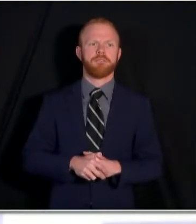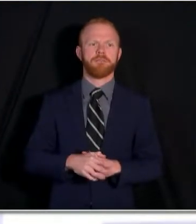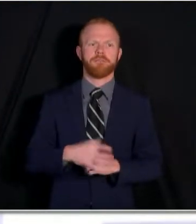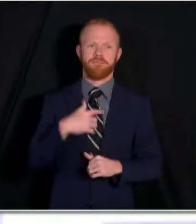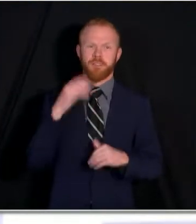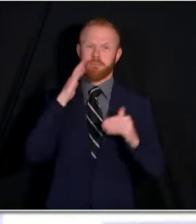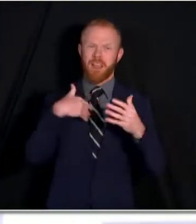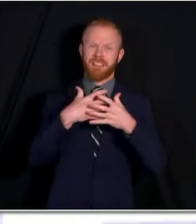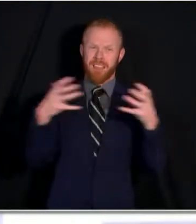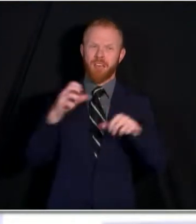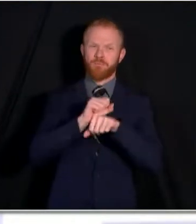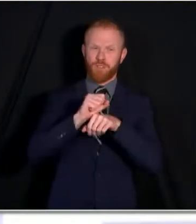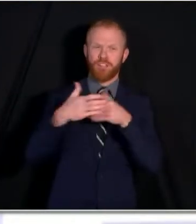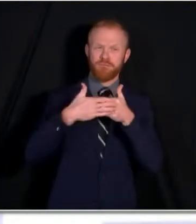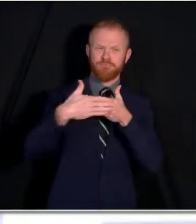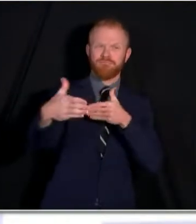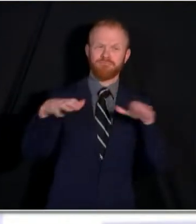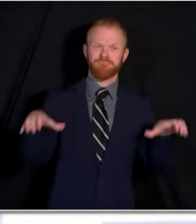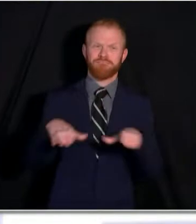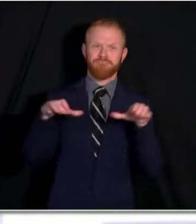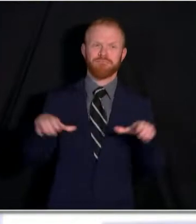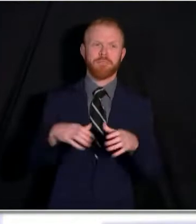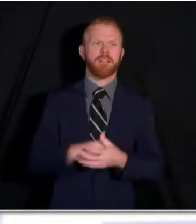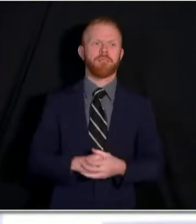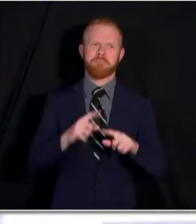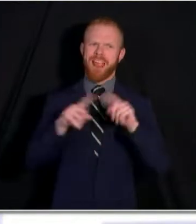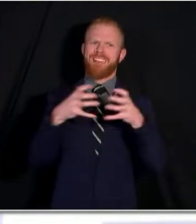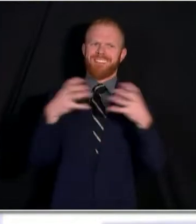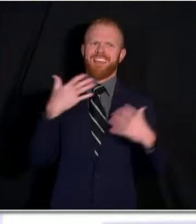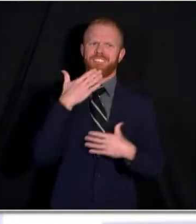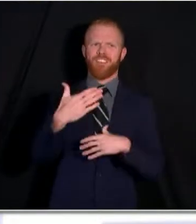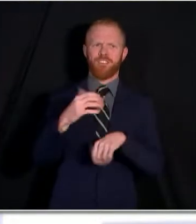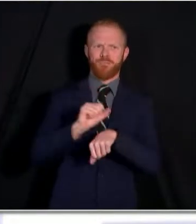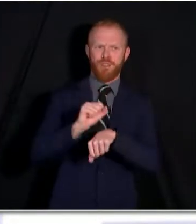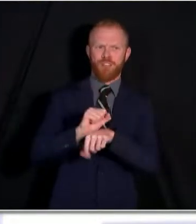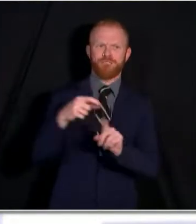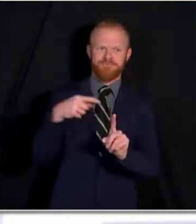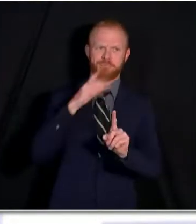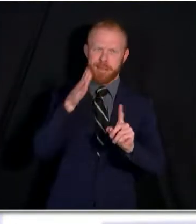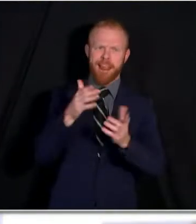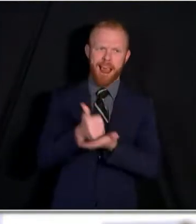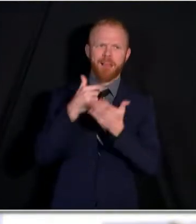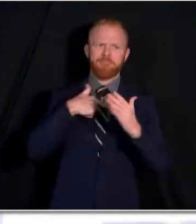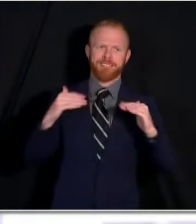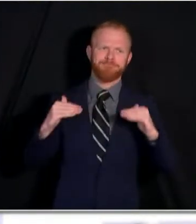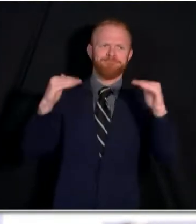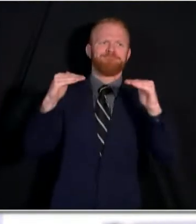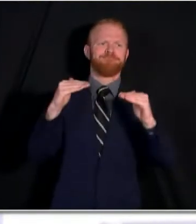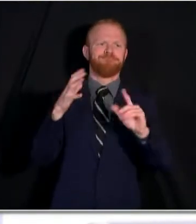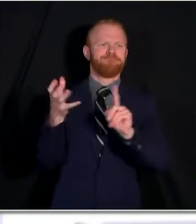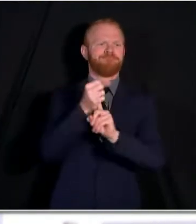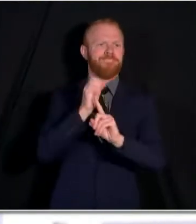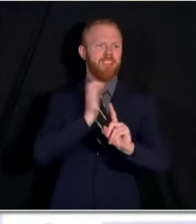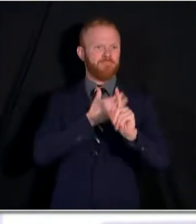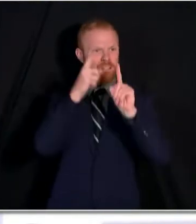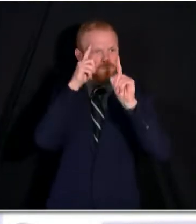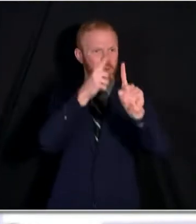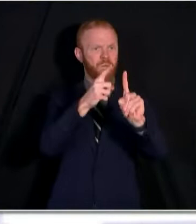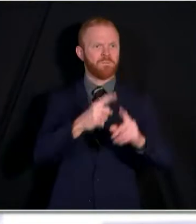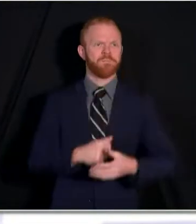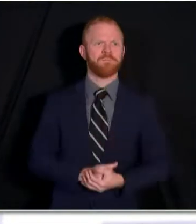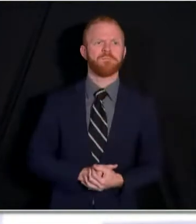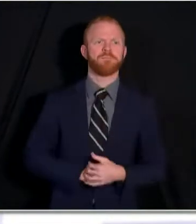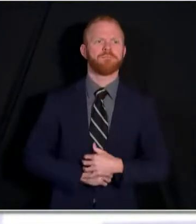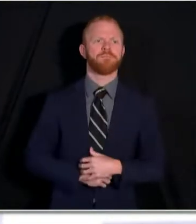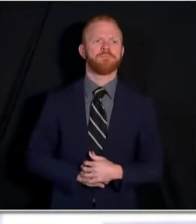space, but a lot of good work that's been done that will advance that cause. Final point, none of these vaccines come from the state allocation.